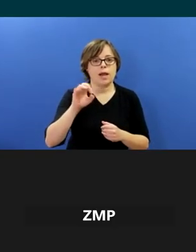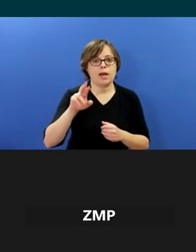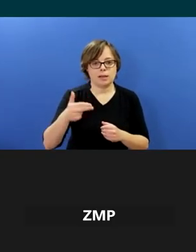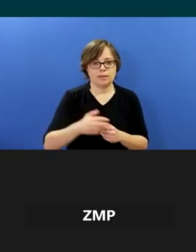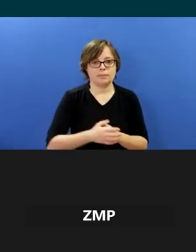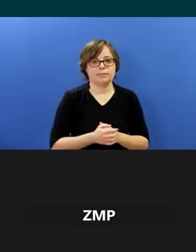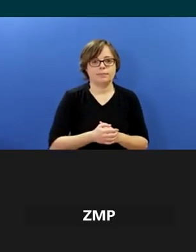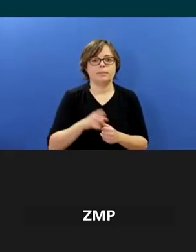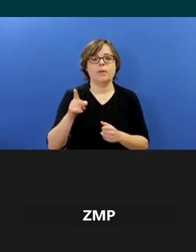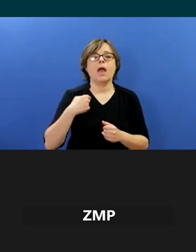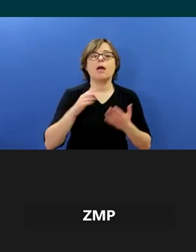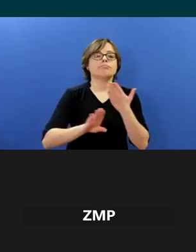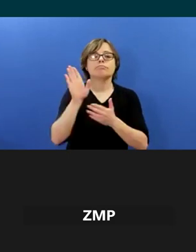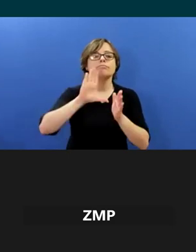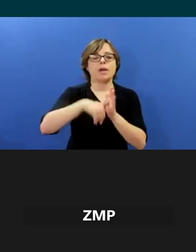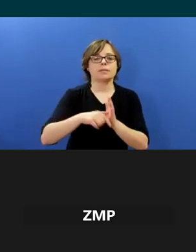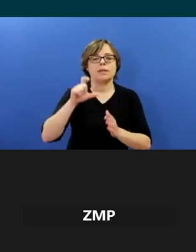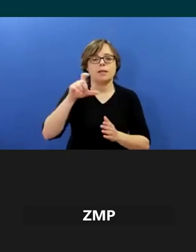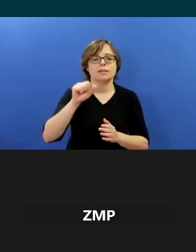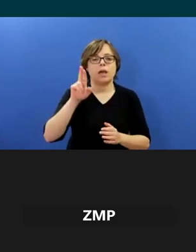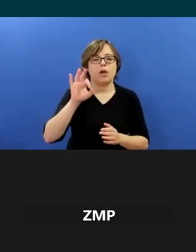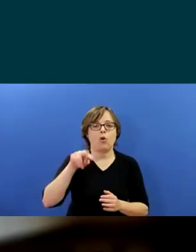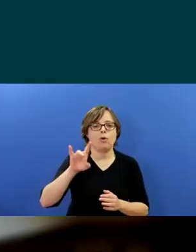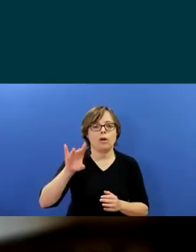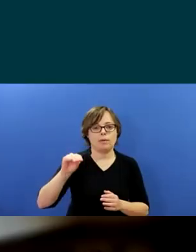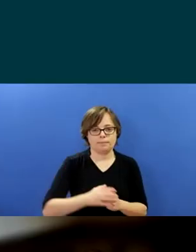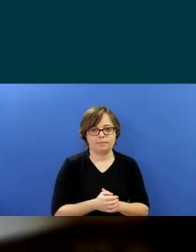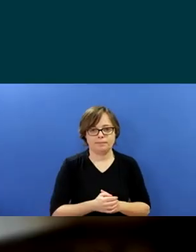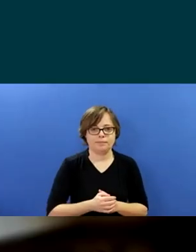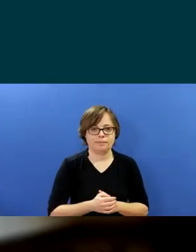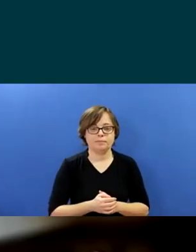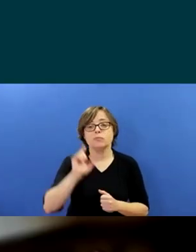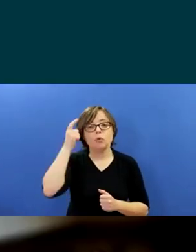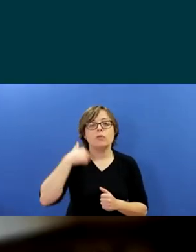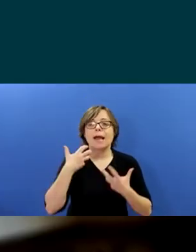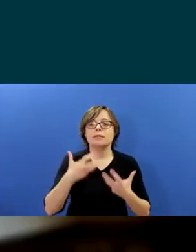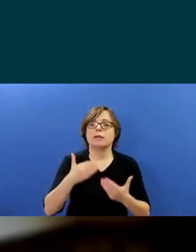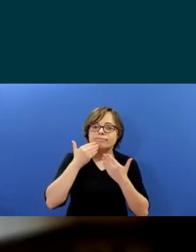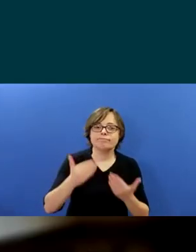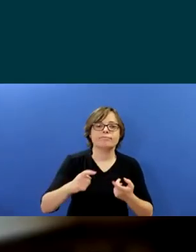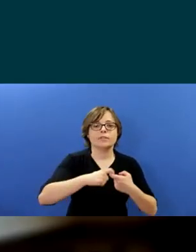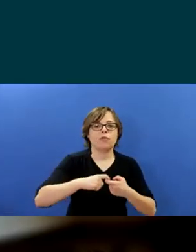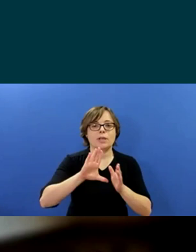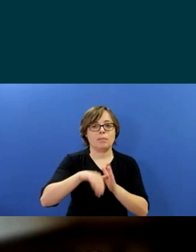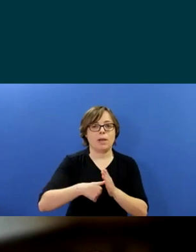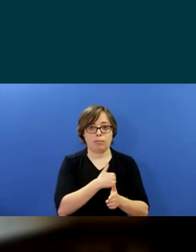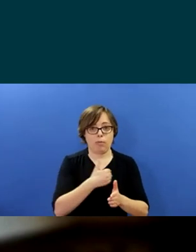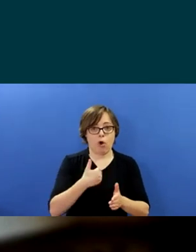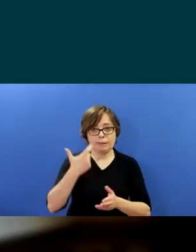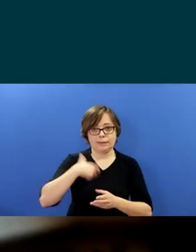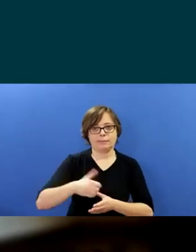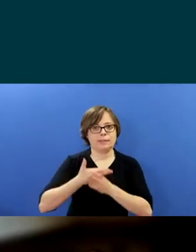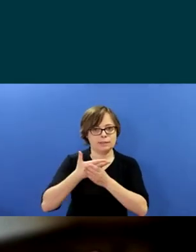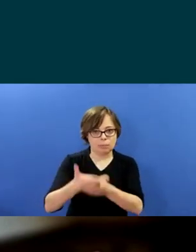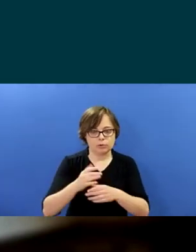First, a general thanks to the Association of Polish Cities for inviting me to share some